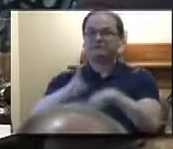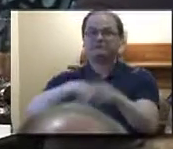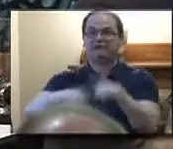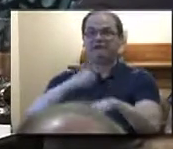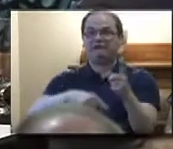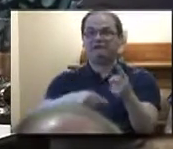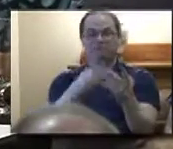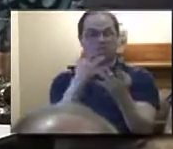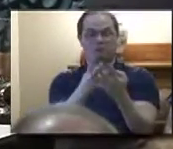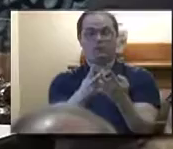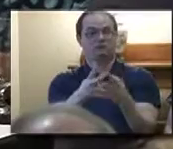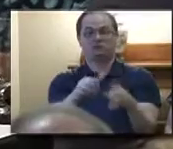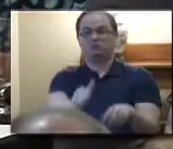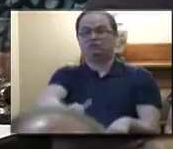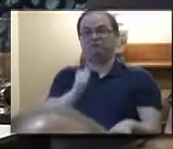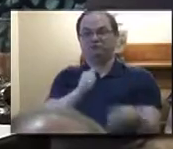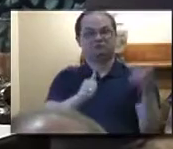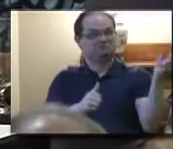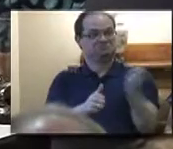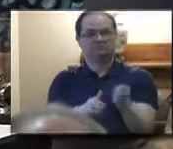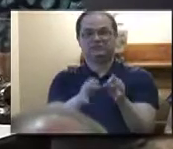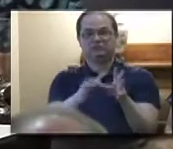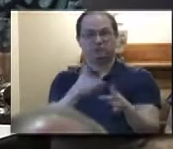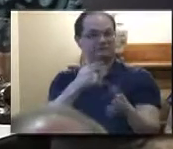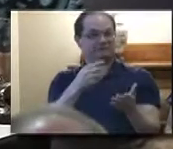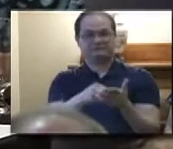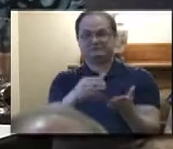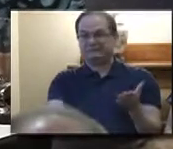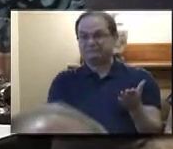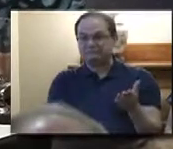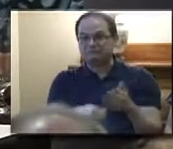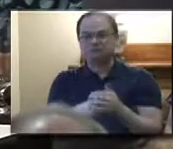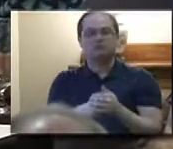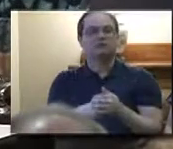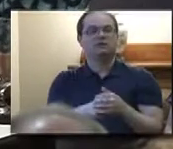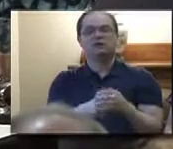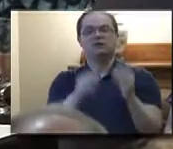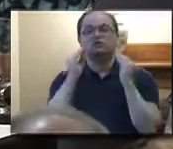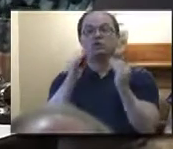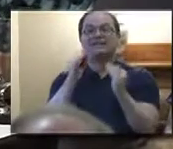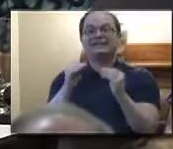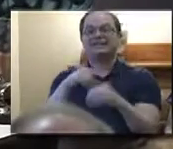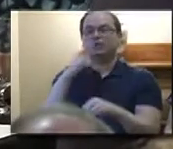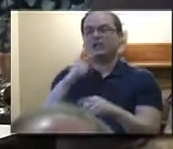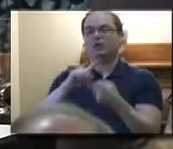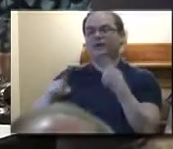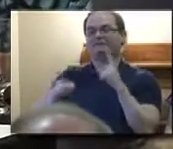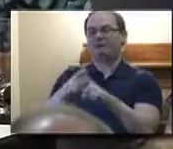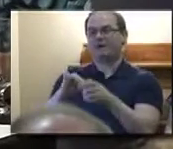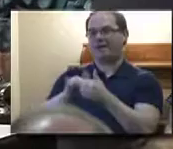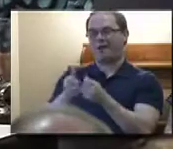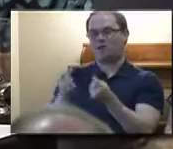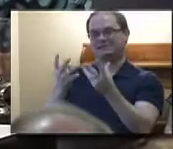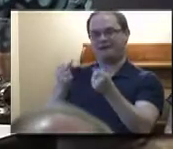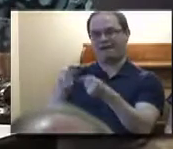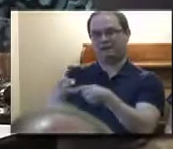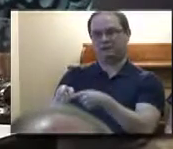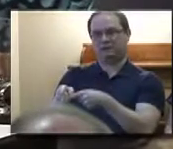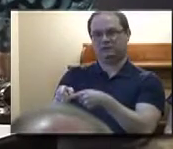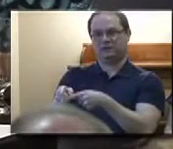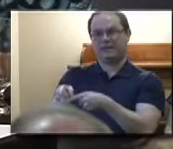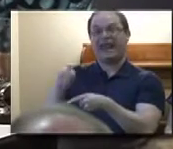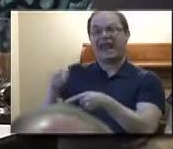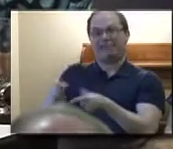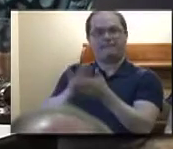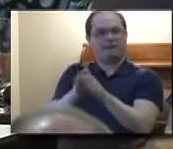the prison refuses to provide an interpreter because it costs money. So they'll teach a hearing buddy, how to sign, to be